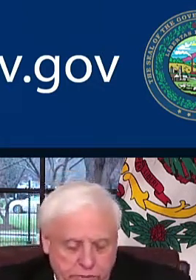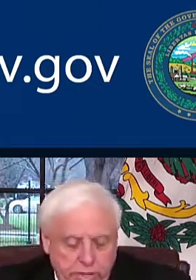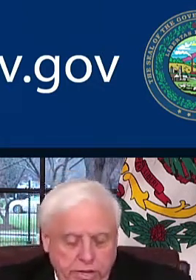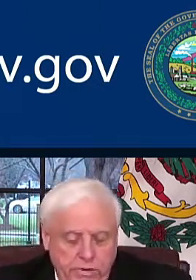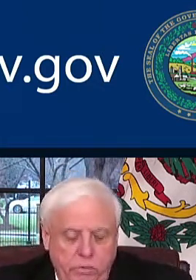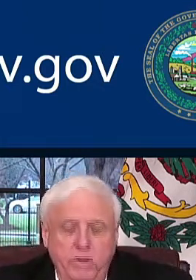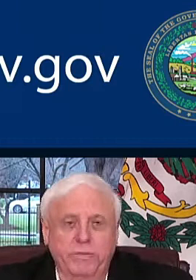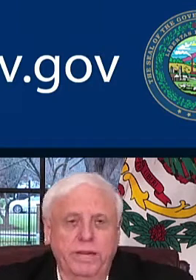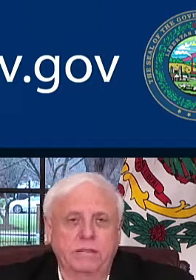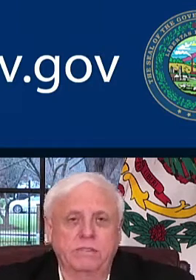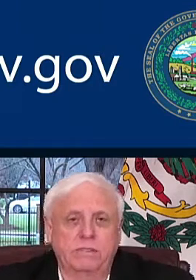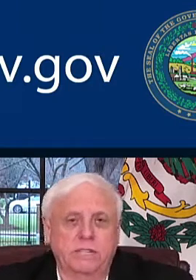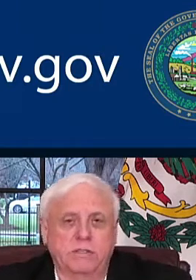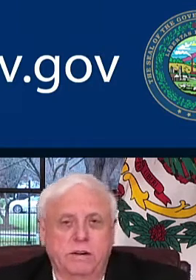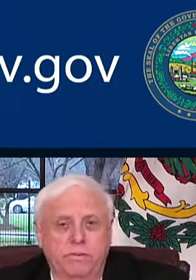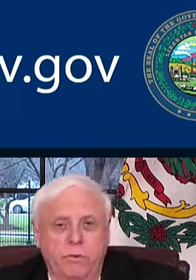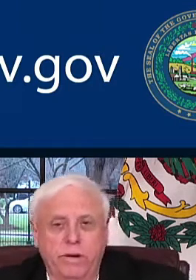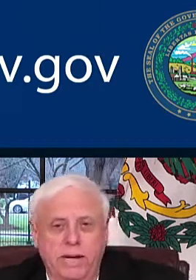it be